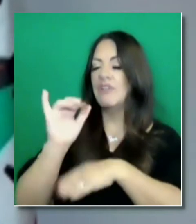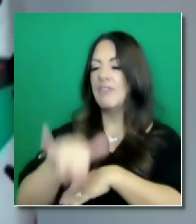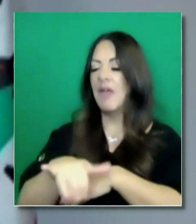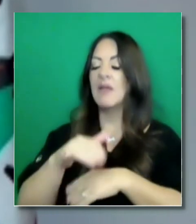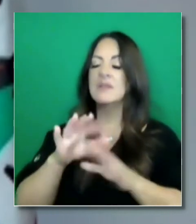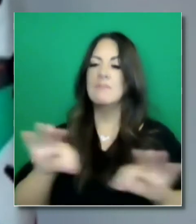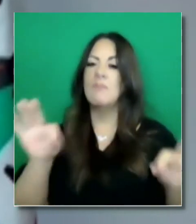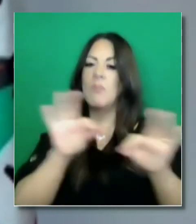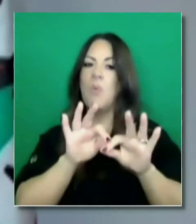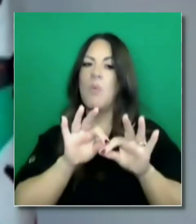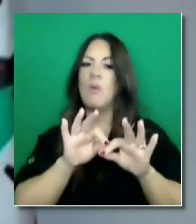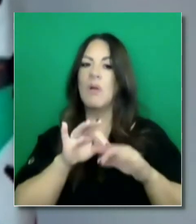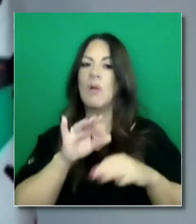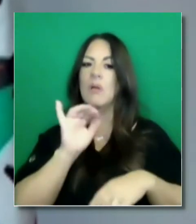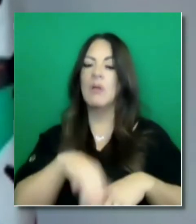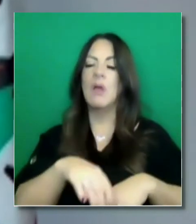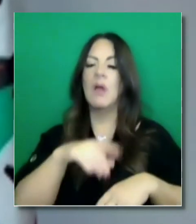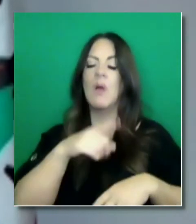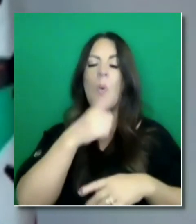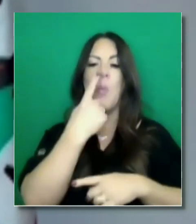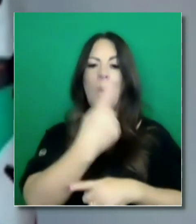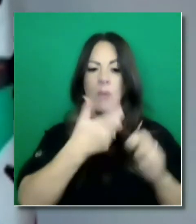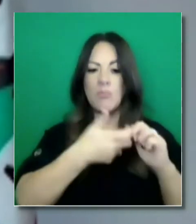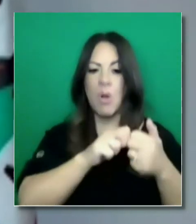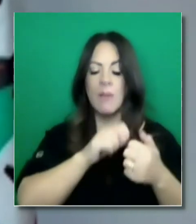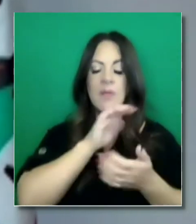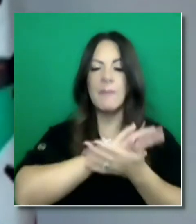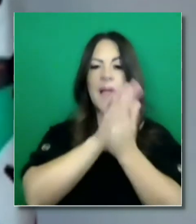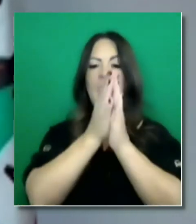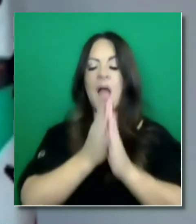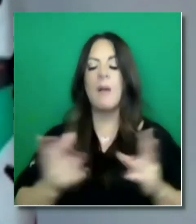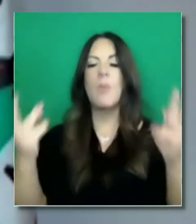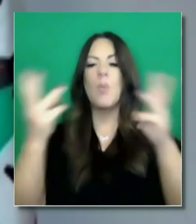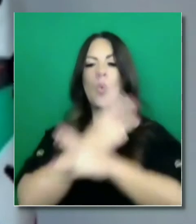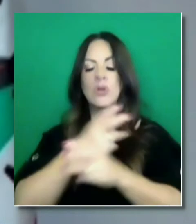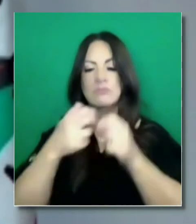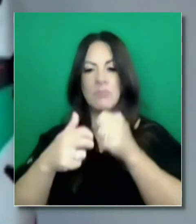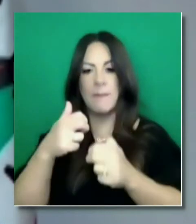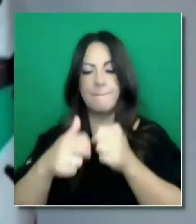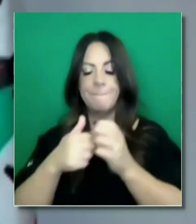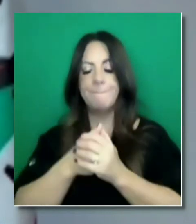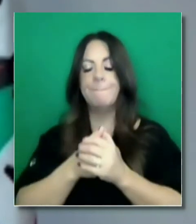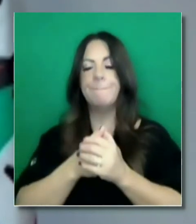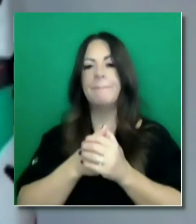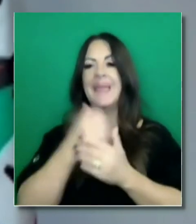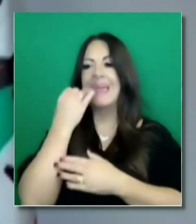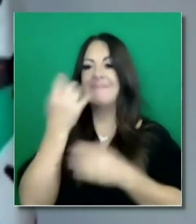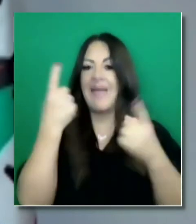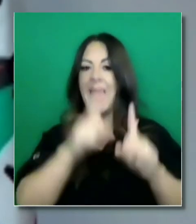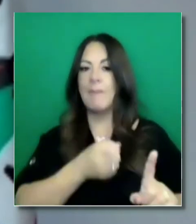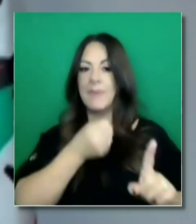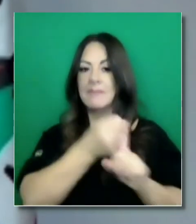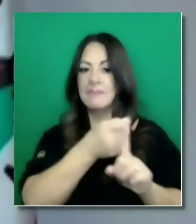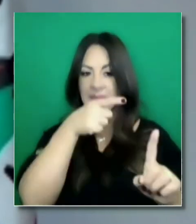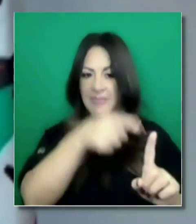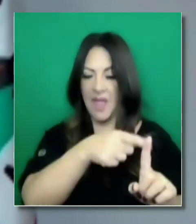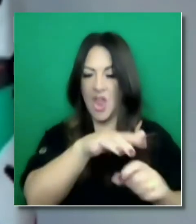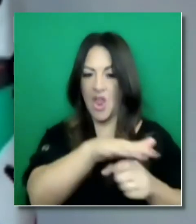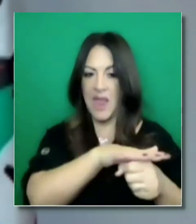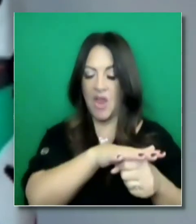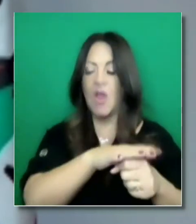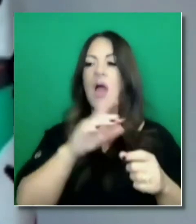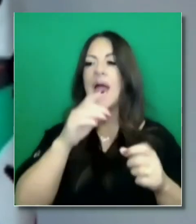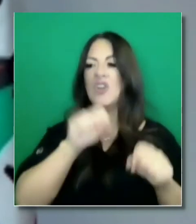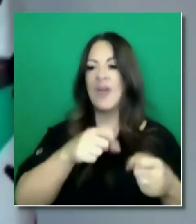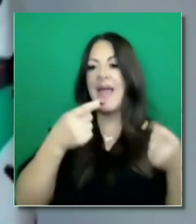one issue doesn't snowball into more issues, because we know that if it happens in one place, it could happen again in another. And we need to